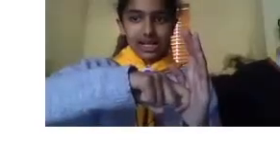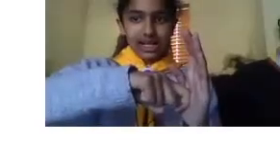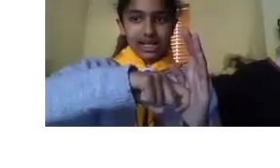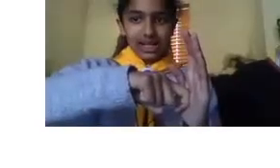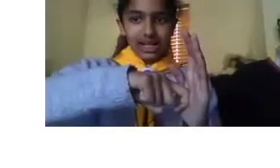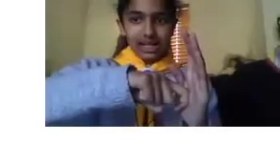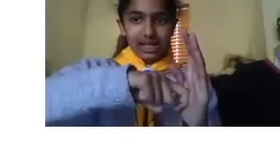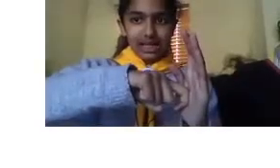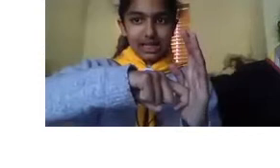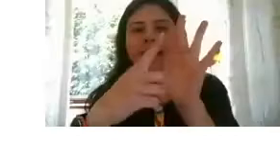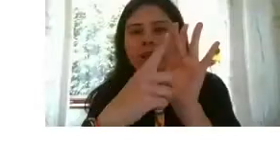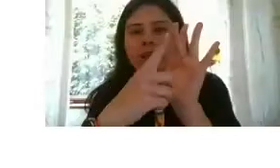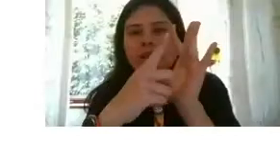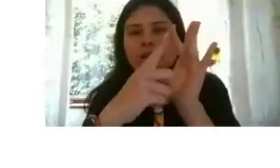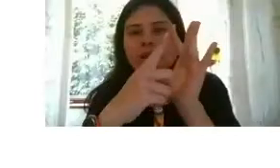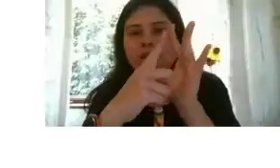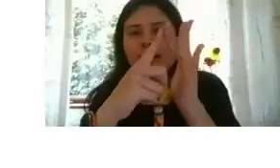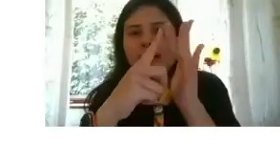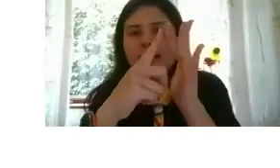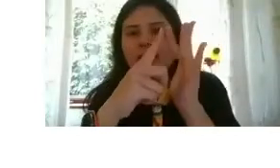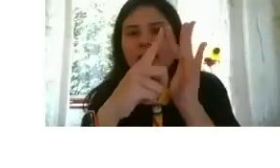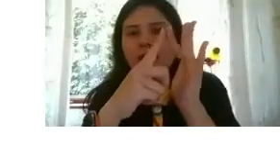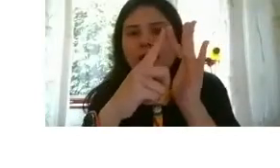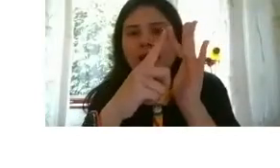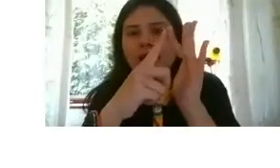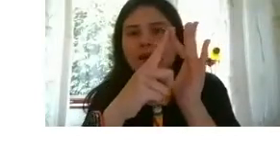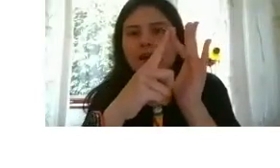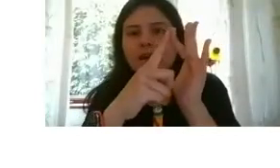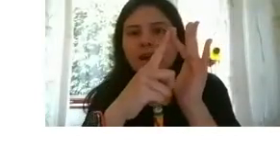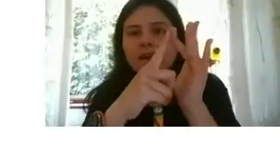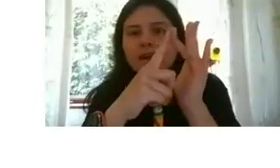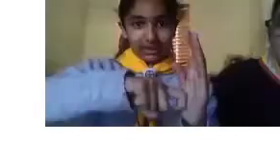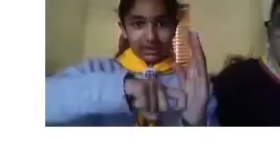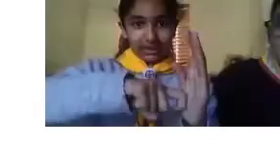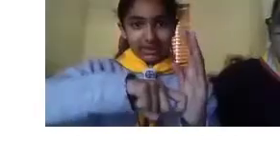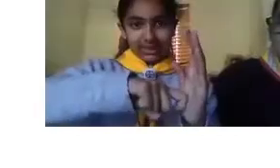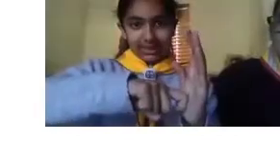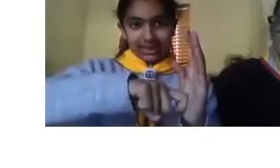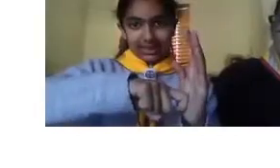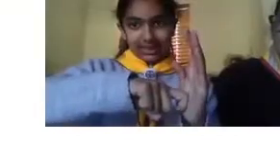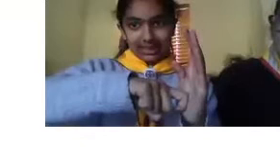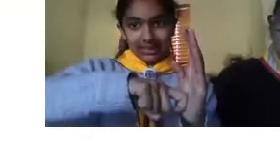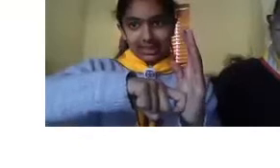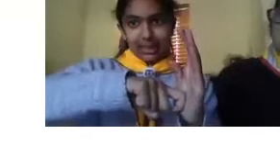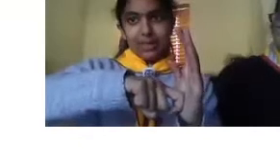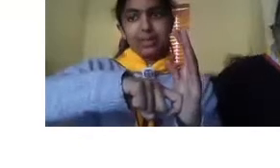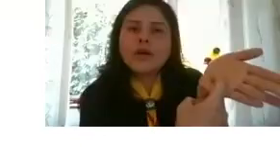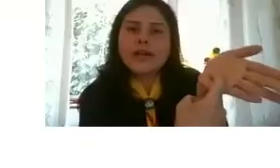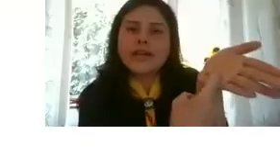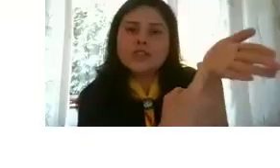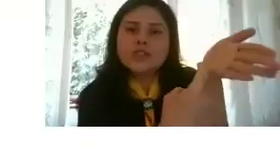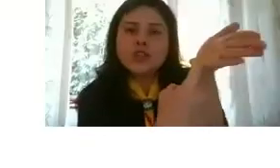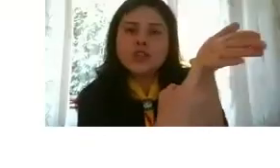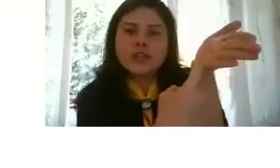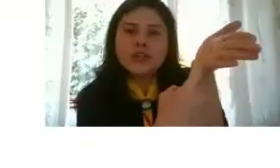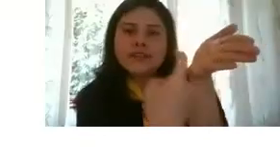I. R. The I. R. Rachel. Oh, R. Okay, so